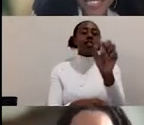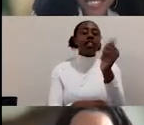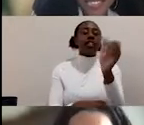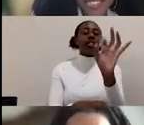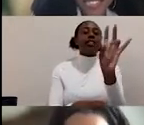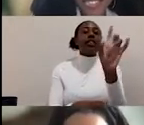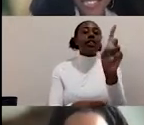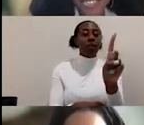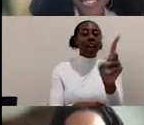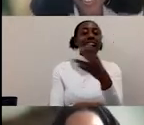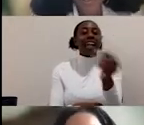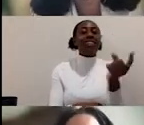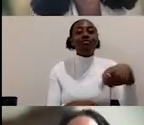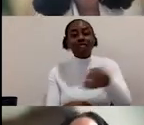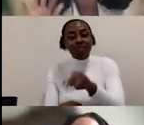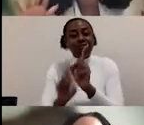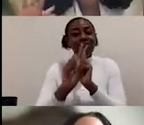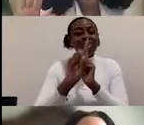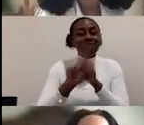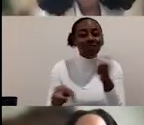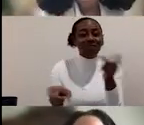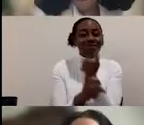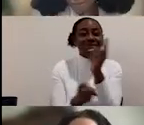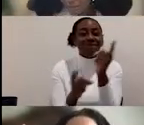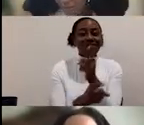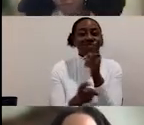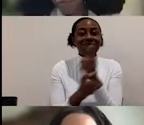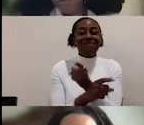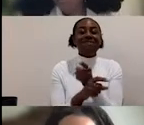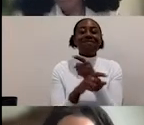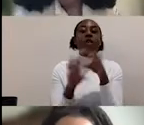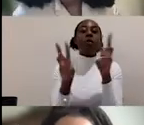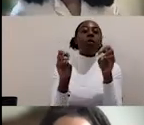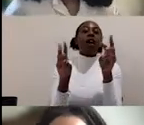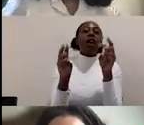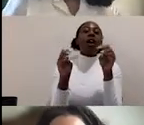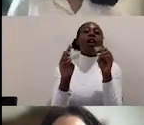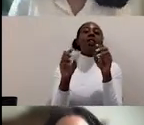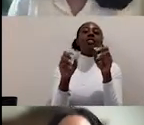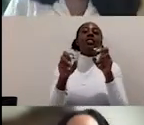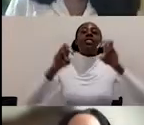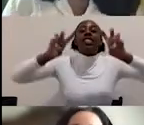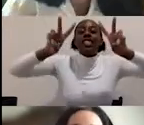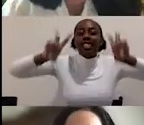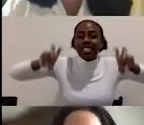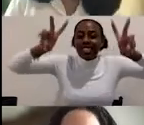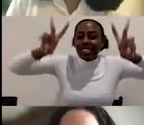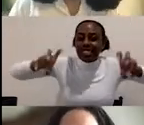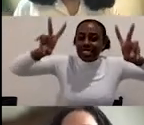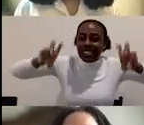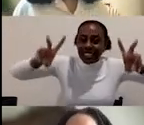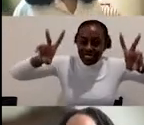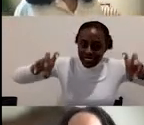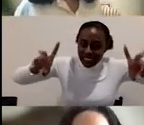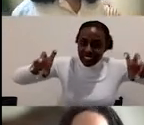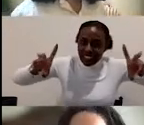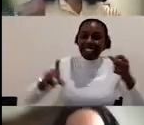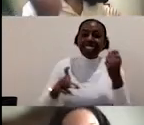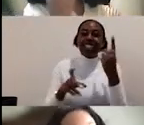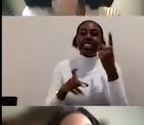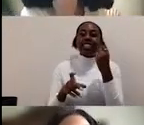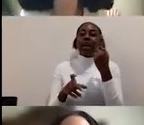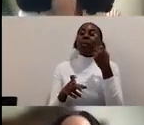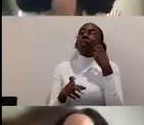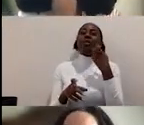are correct. Wow. But that's, you know, I'm doing like heavy air quotes here because we were having a conversation before, like, did it ever really